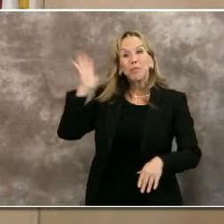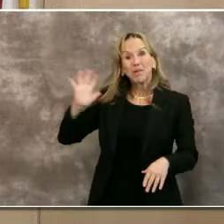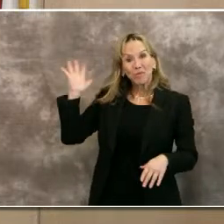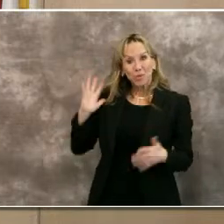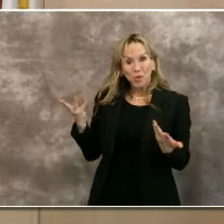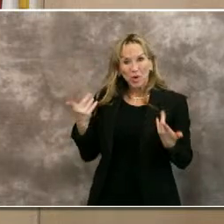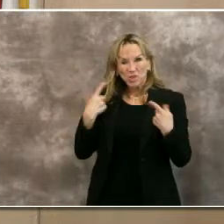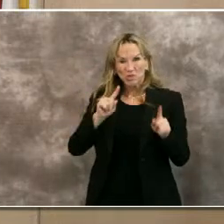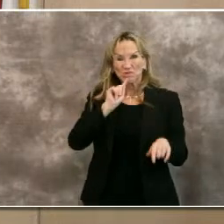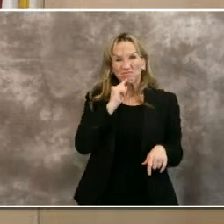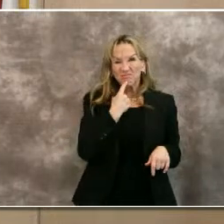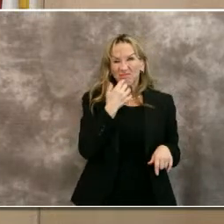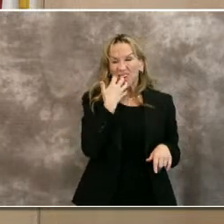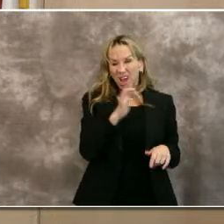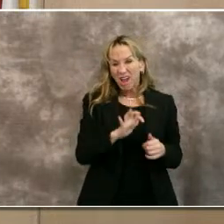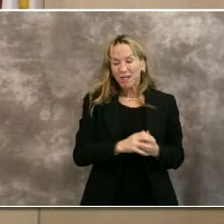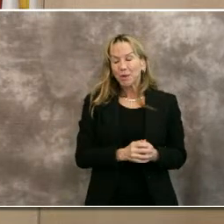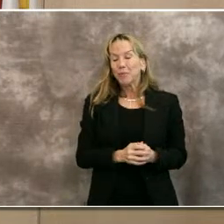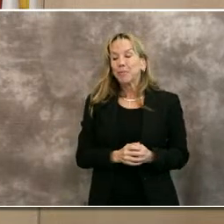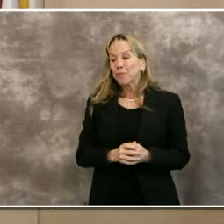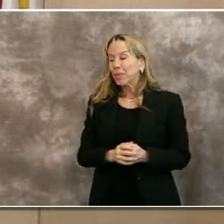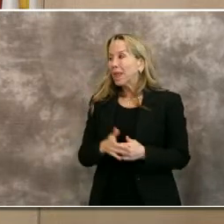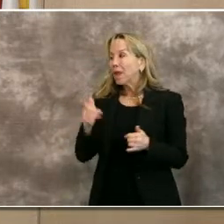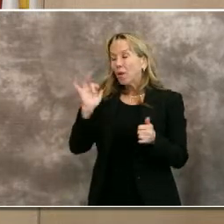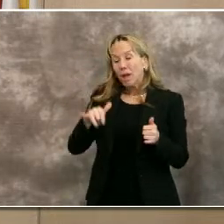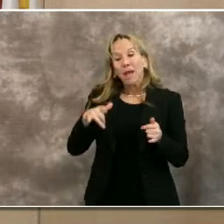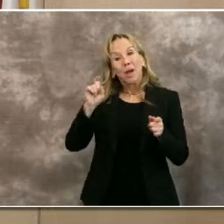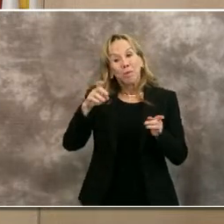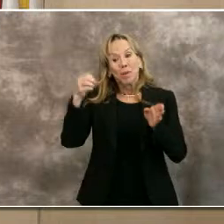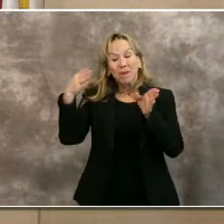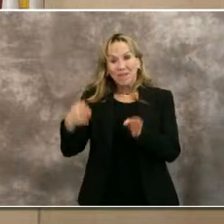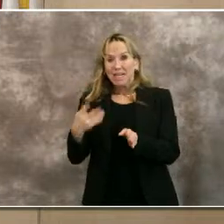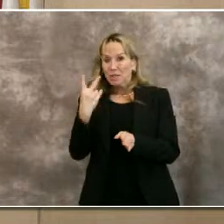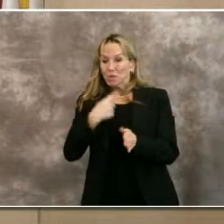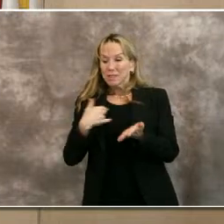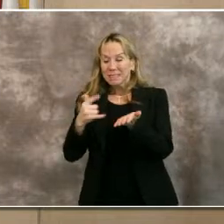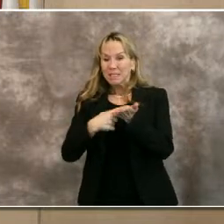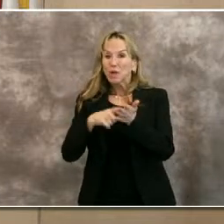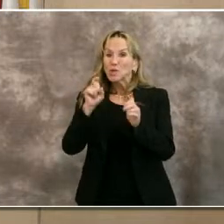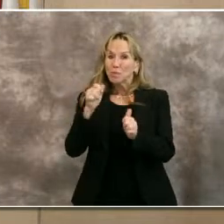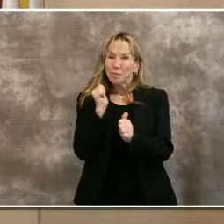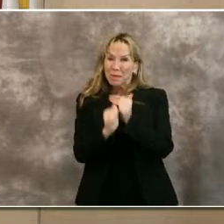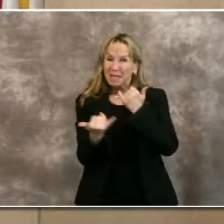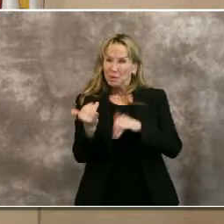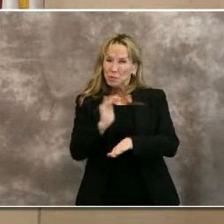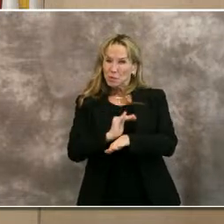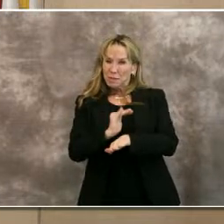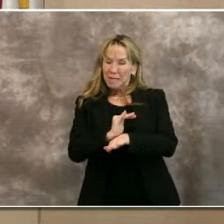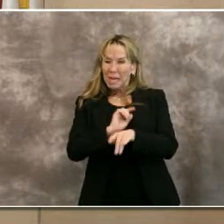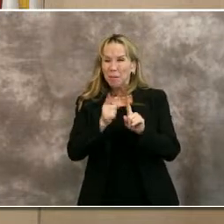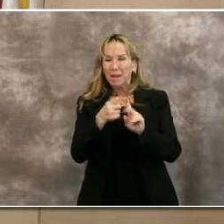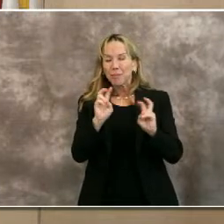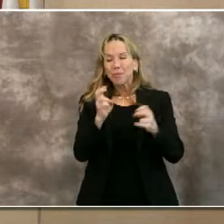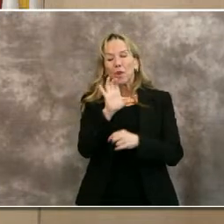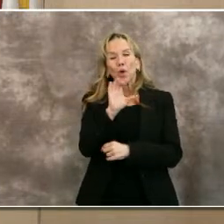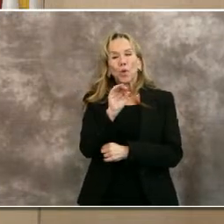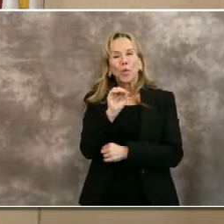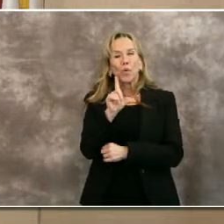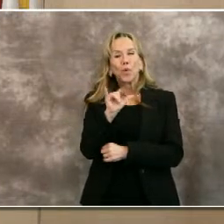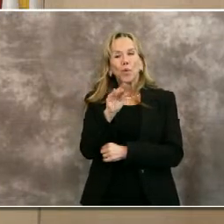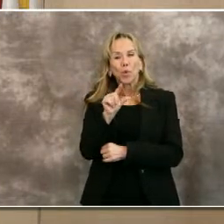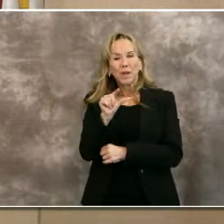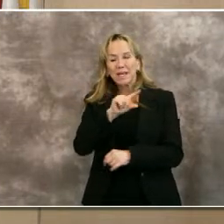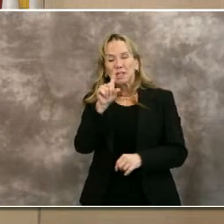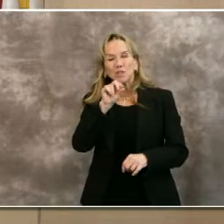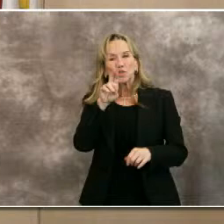heat plan in phase 2, and it's supposed to go through tonight. We do have the authority from the